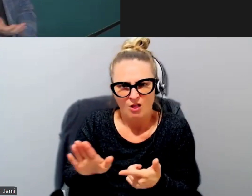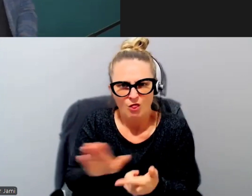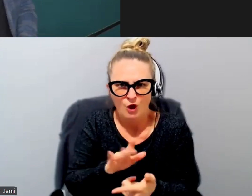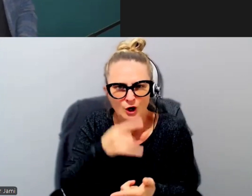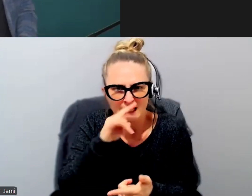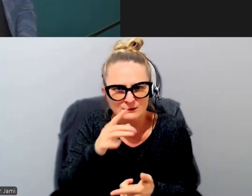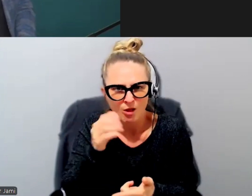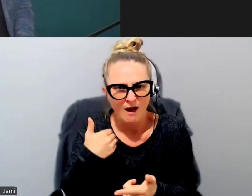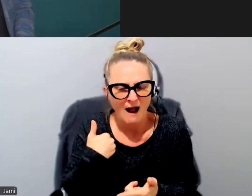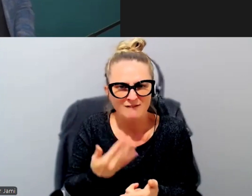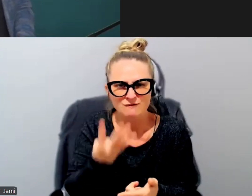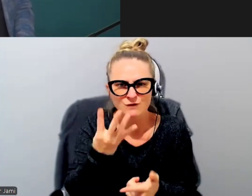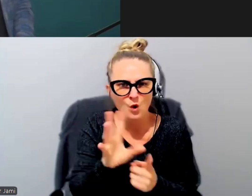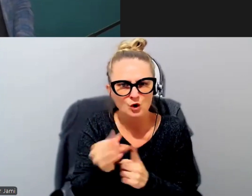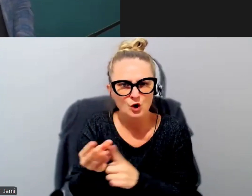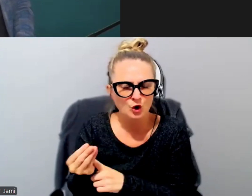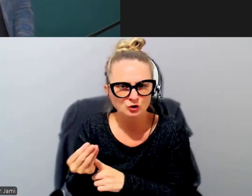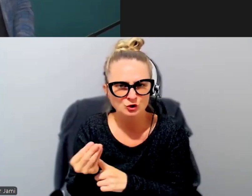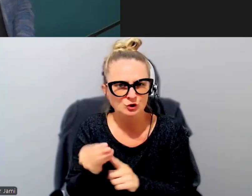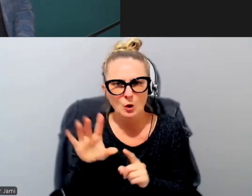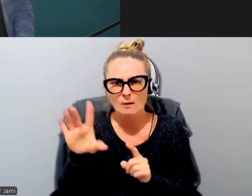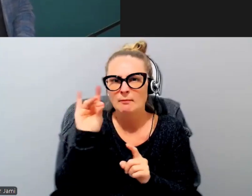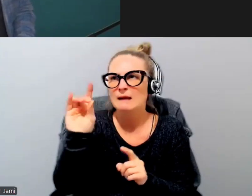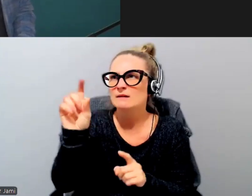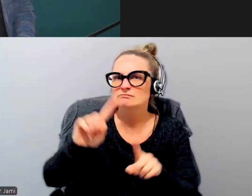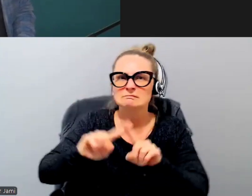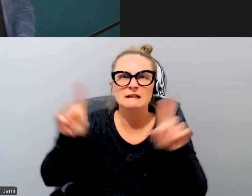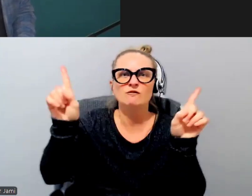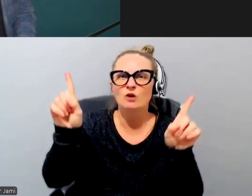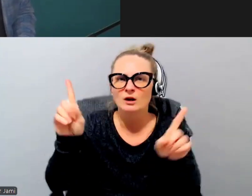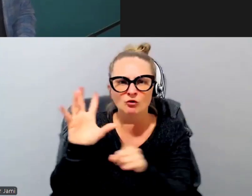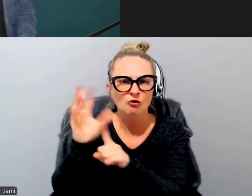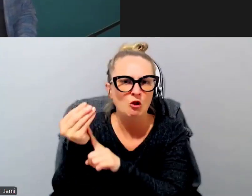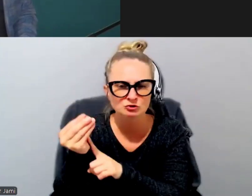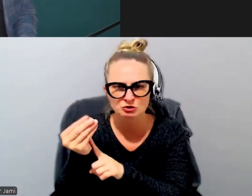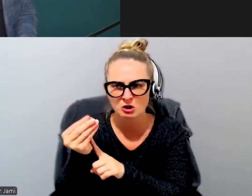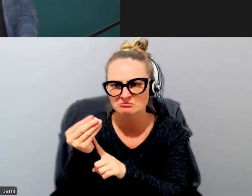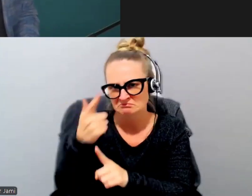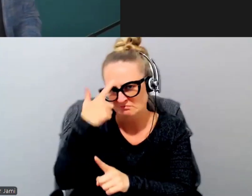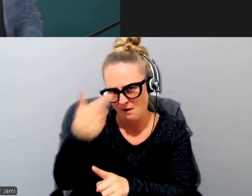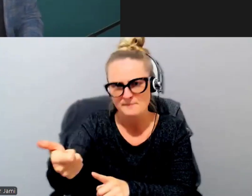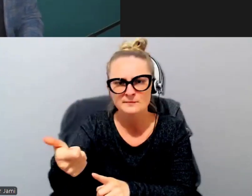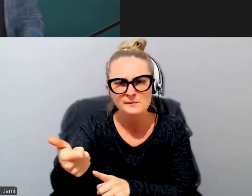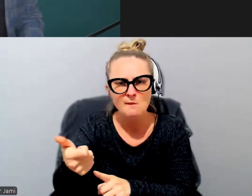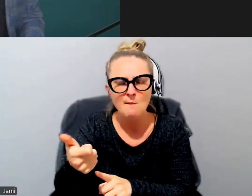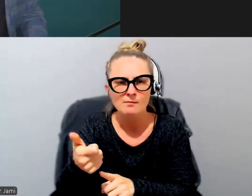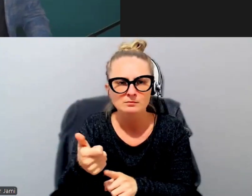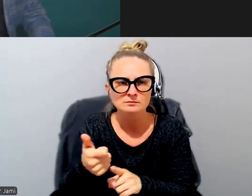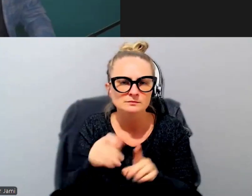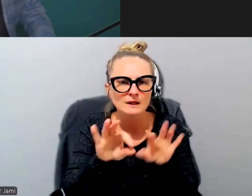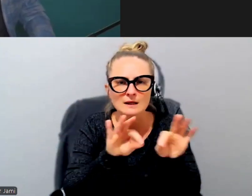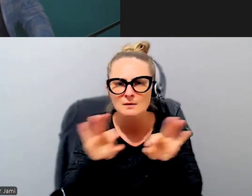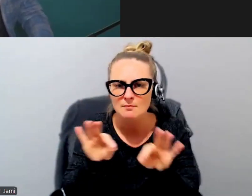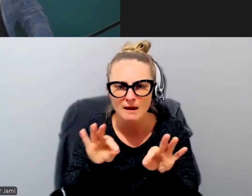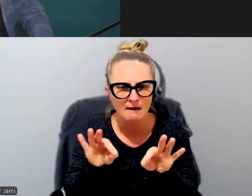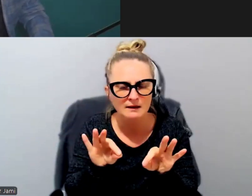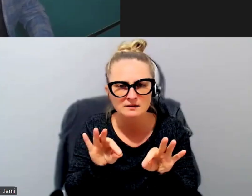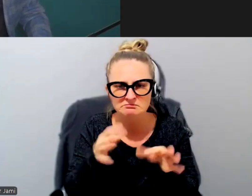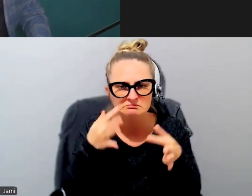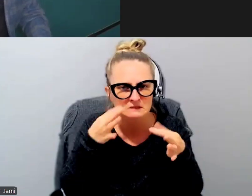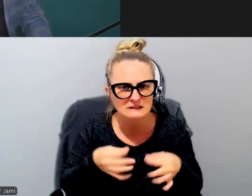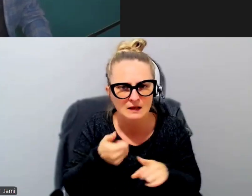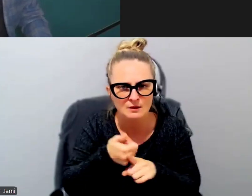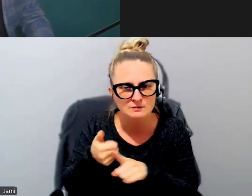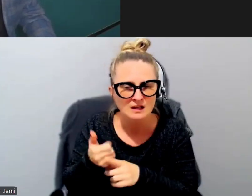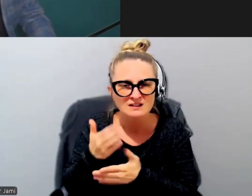or pick any other one that you're interested in. People get to pick and choose. Some people are choosing Dungeons